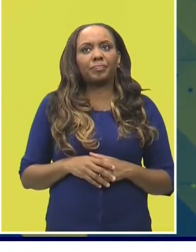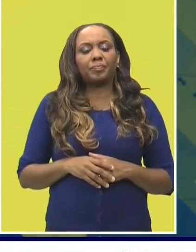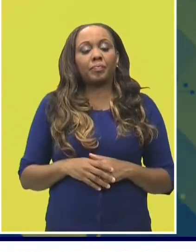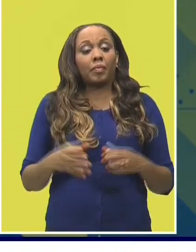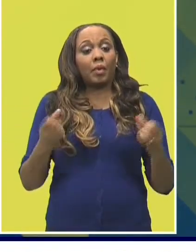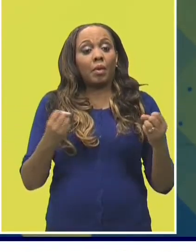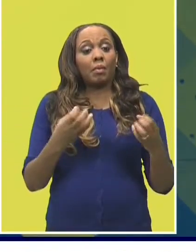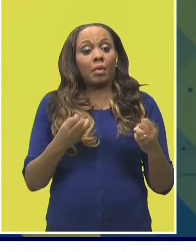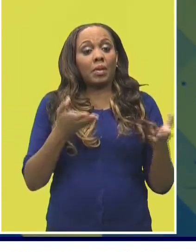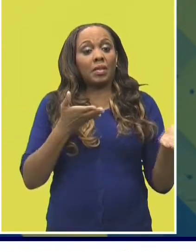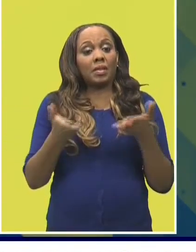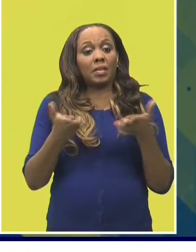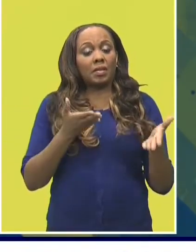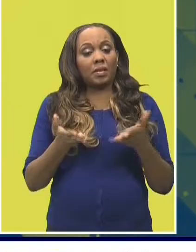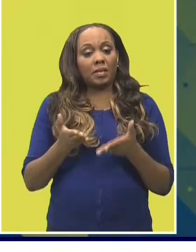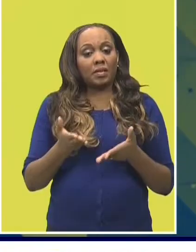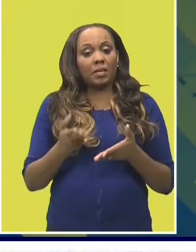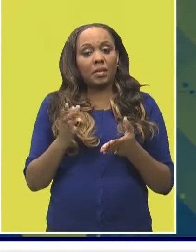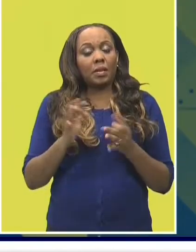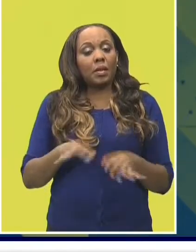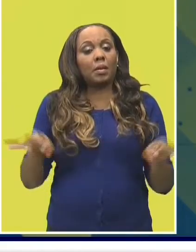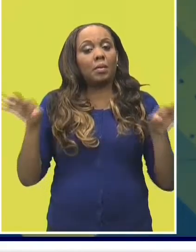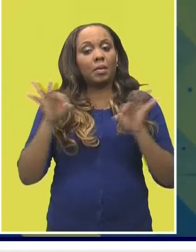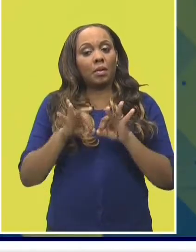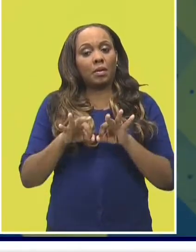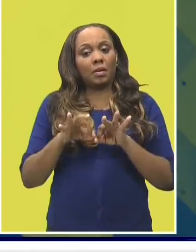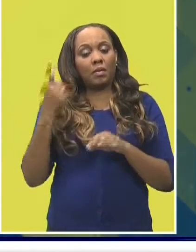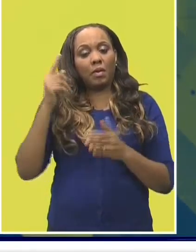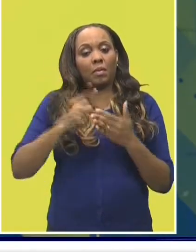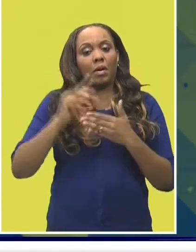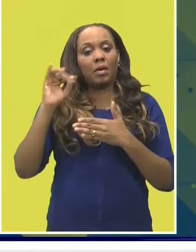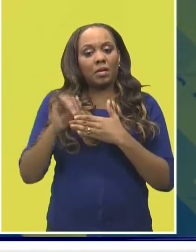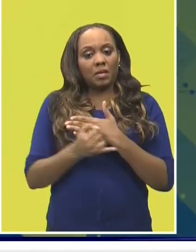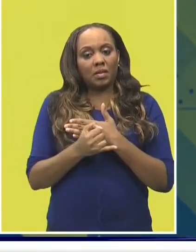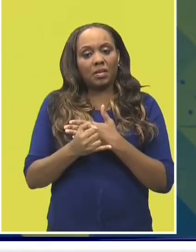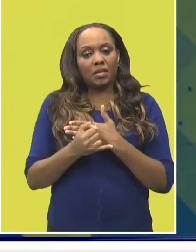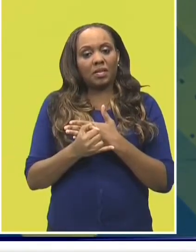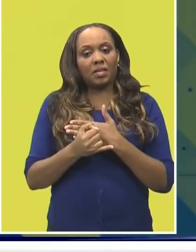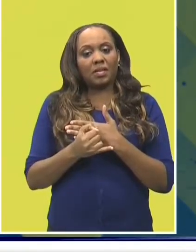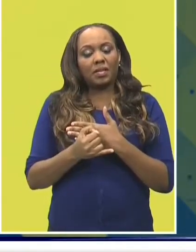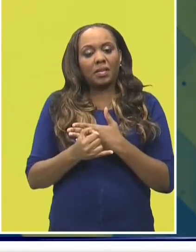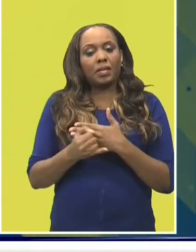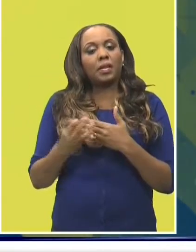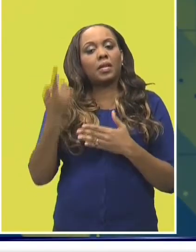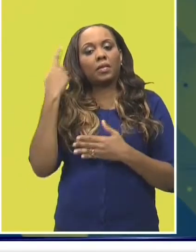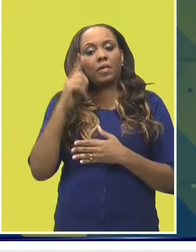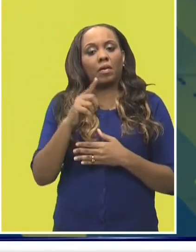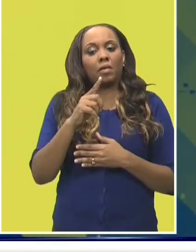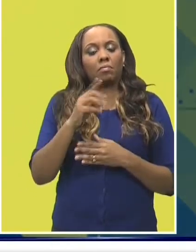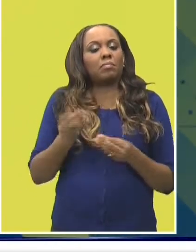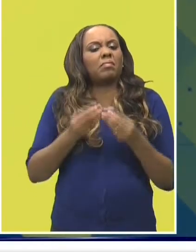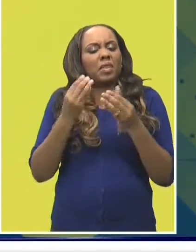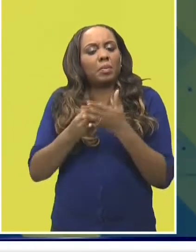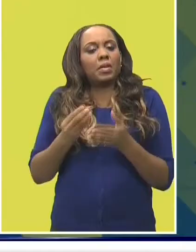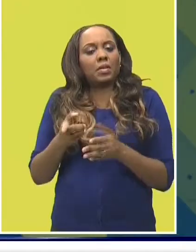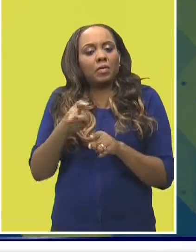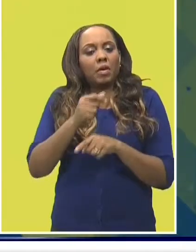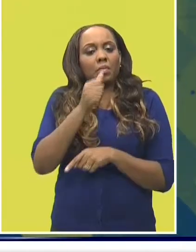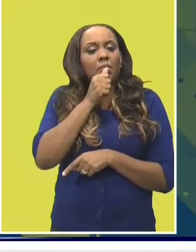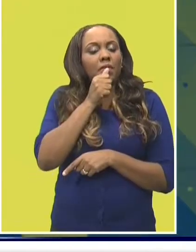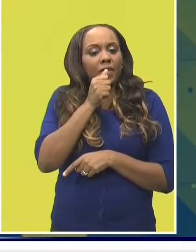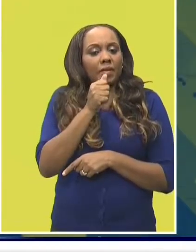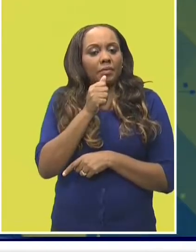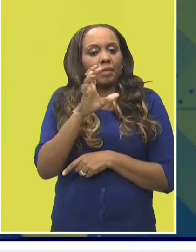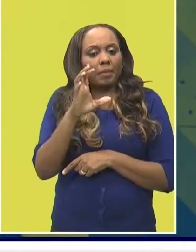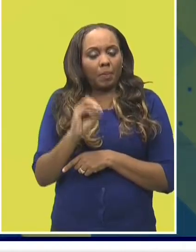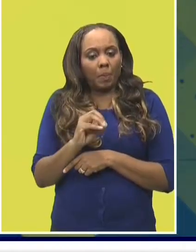needed to complete these projects are provided, of course, by private sector companies. So it is important that the private